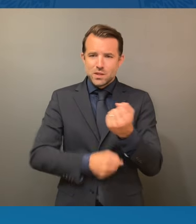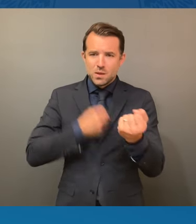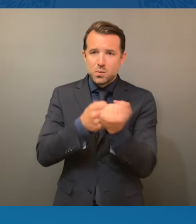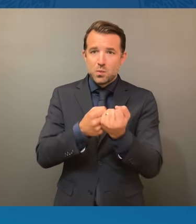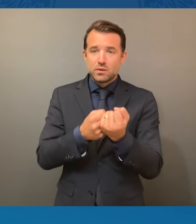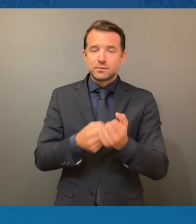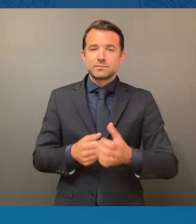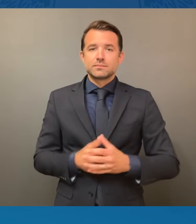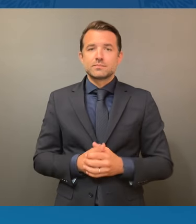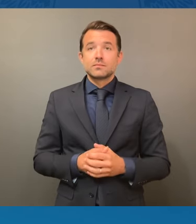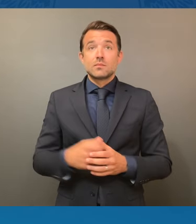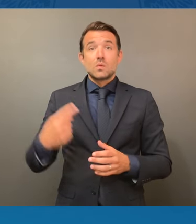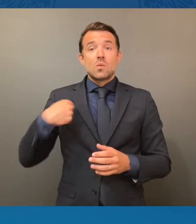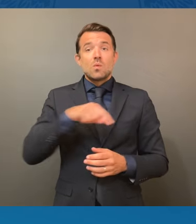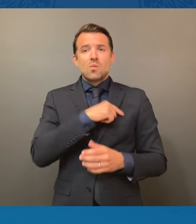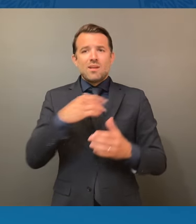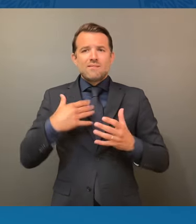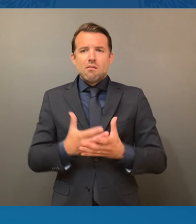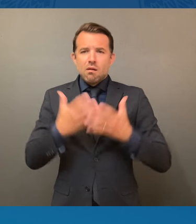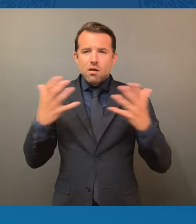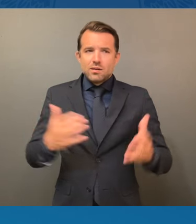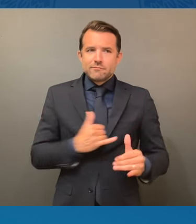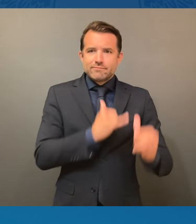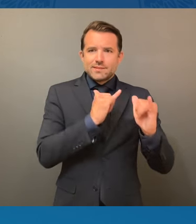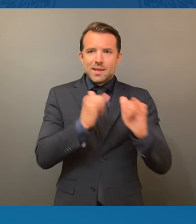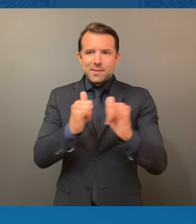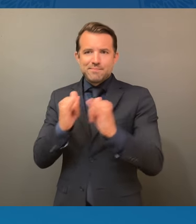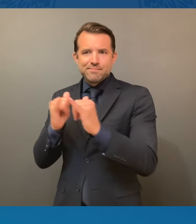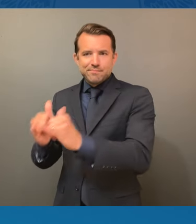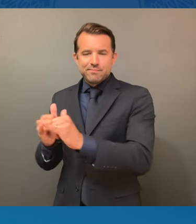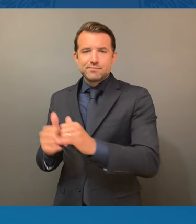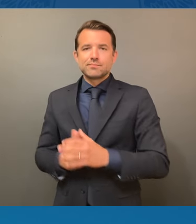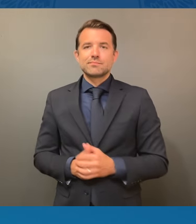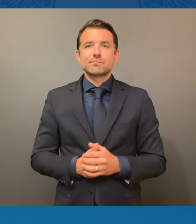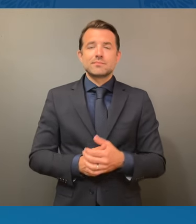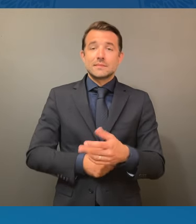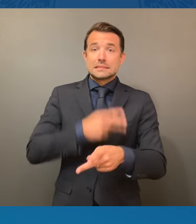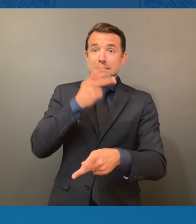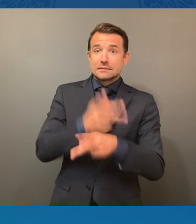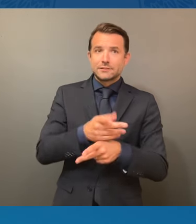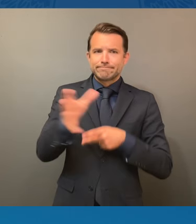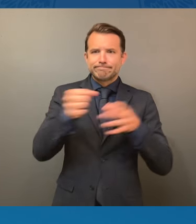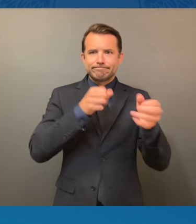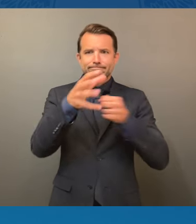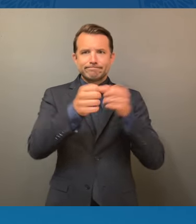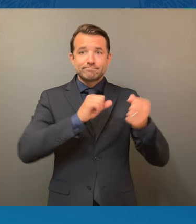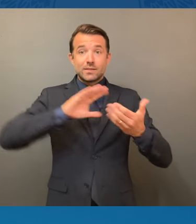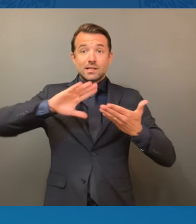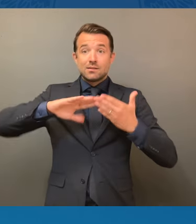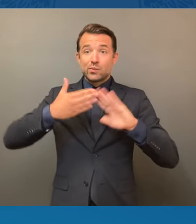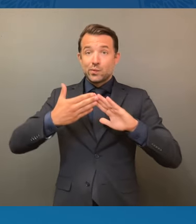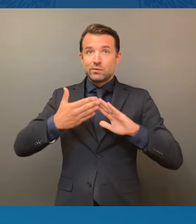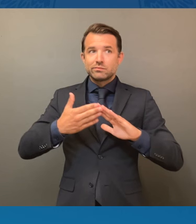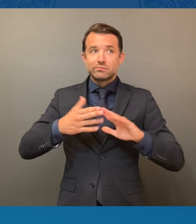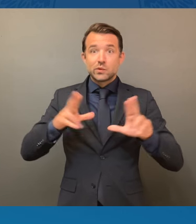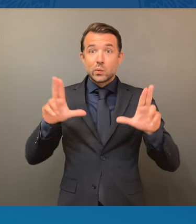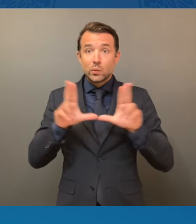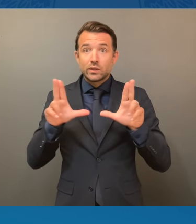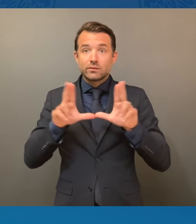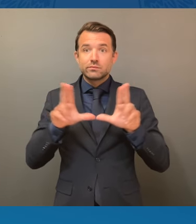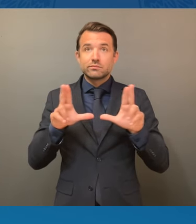us. Continue to activate and organize communities in every state. Continue to use your